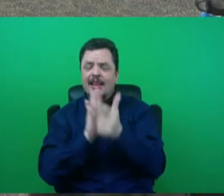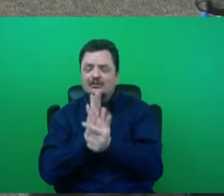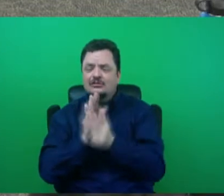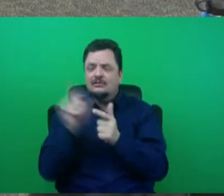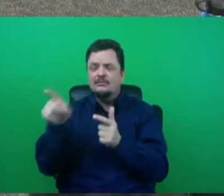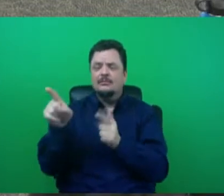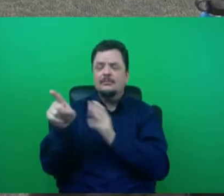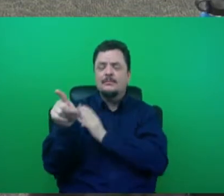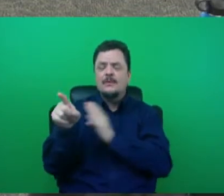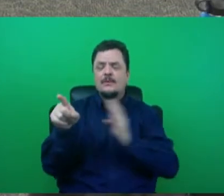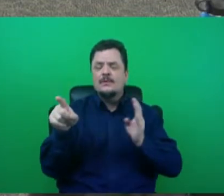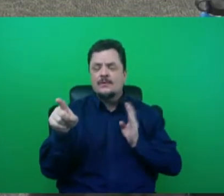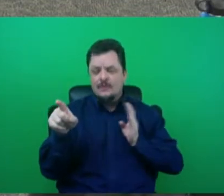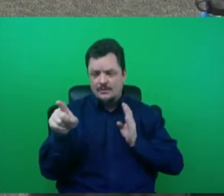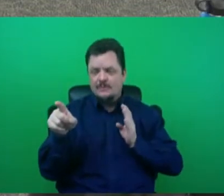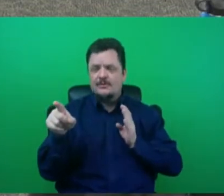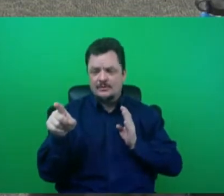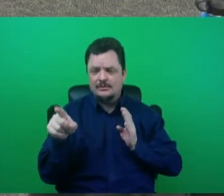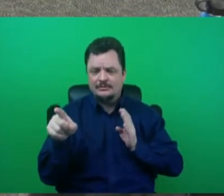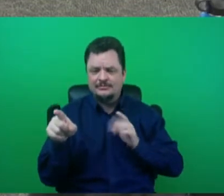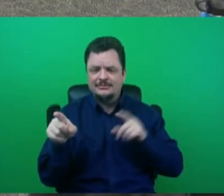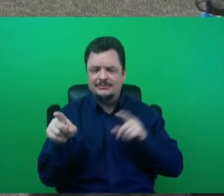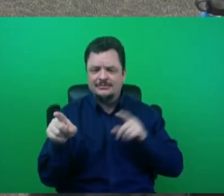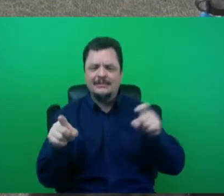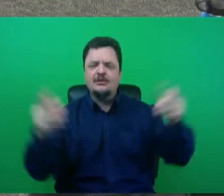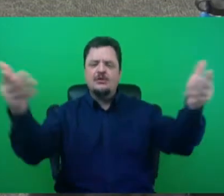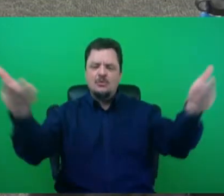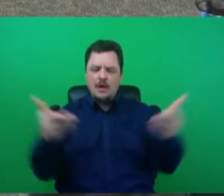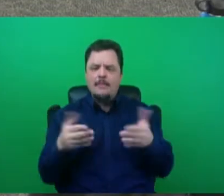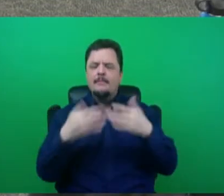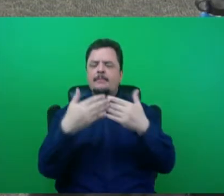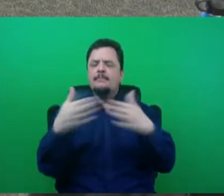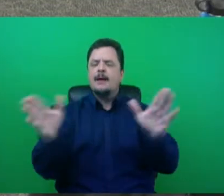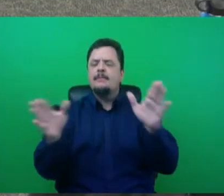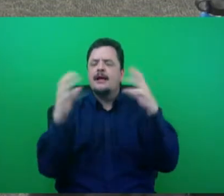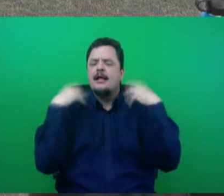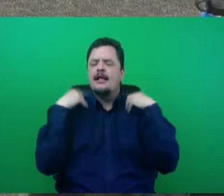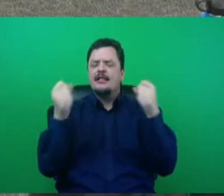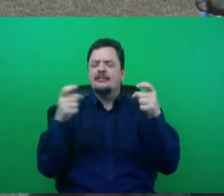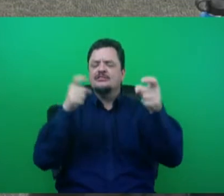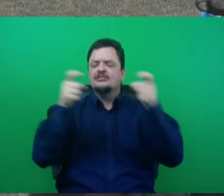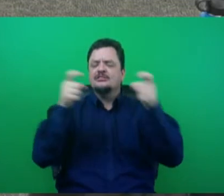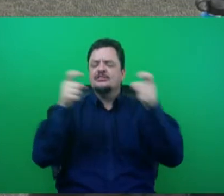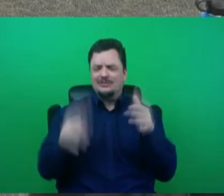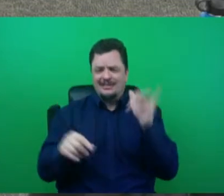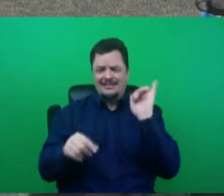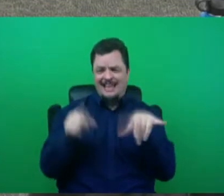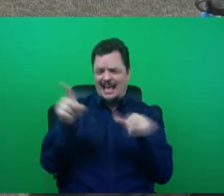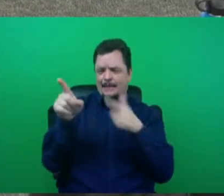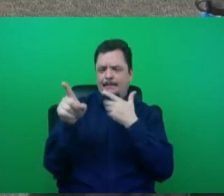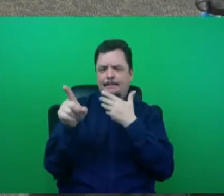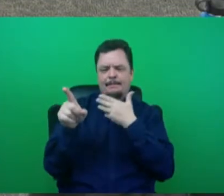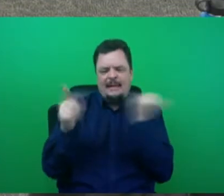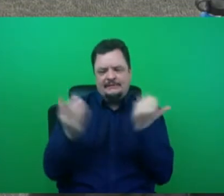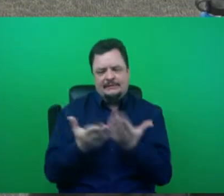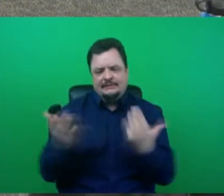director. And that is probably the best thing that I ever did, is hiring Susan Whelan.